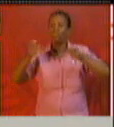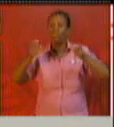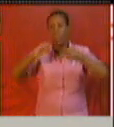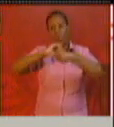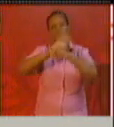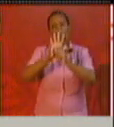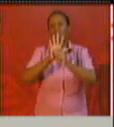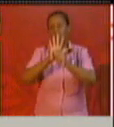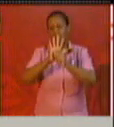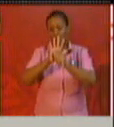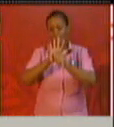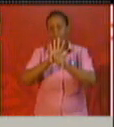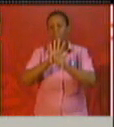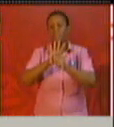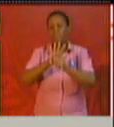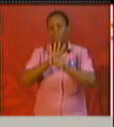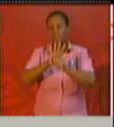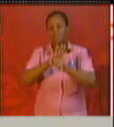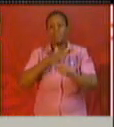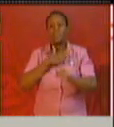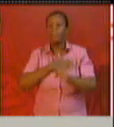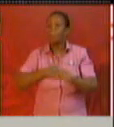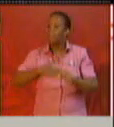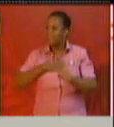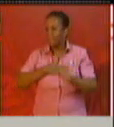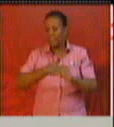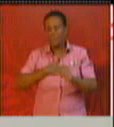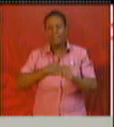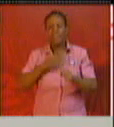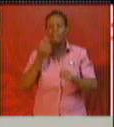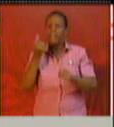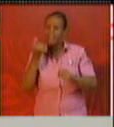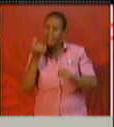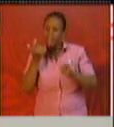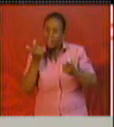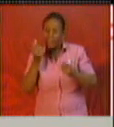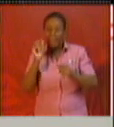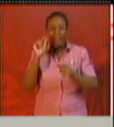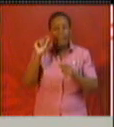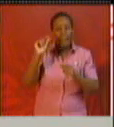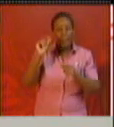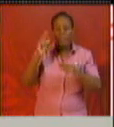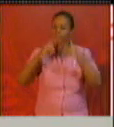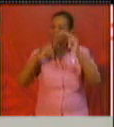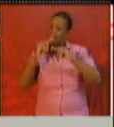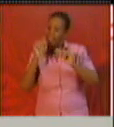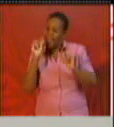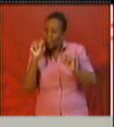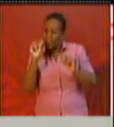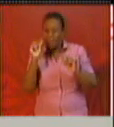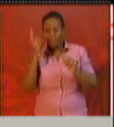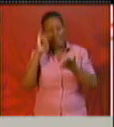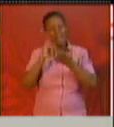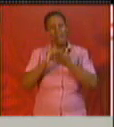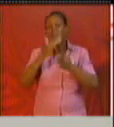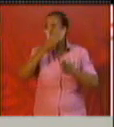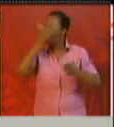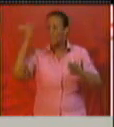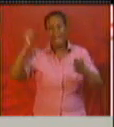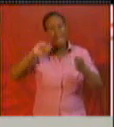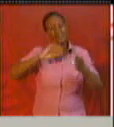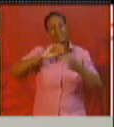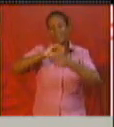charge. So please don't allow a brief lapse moment to prevent us from celebrating for many, many years to